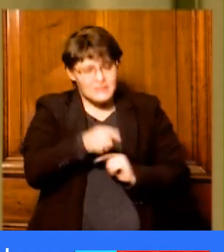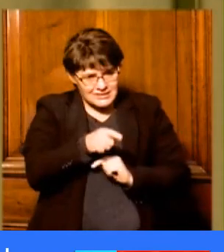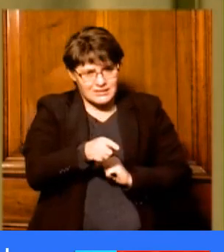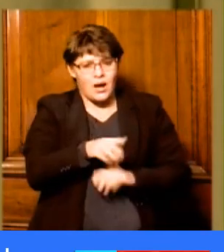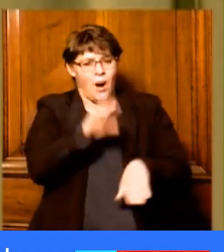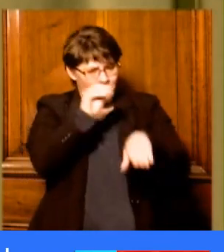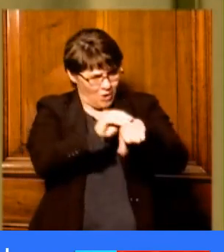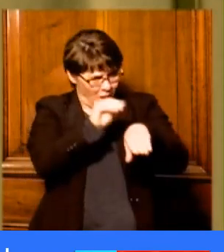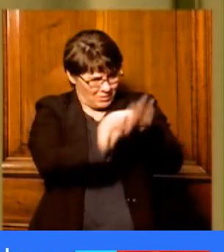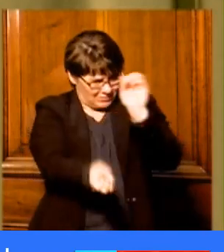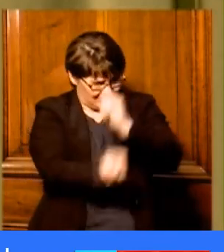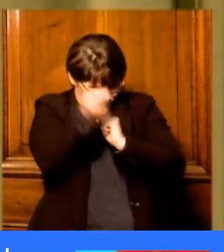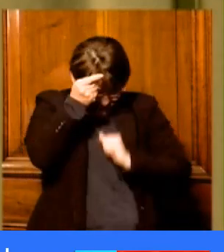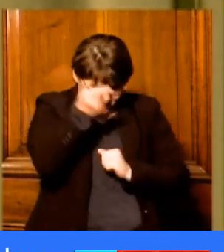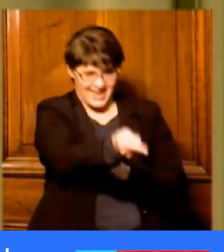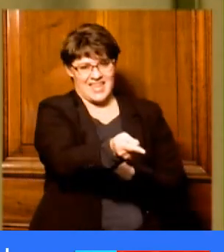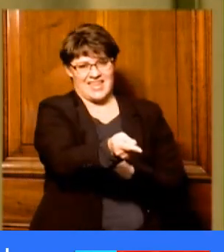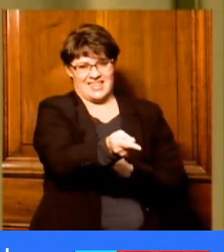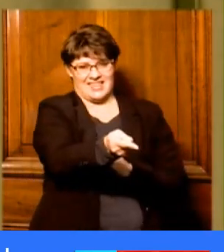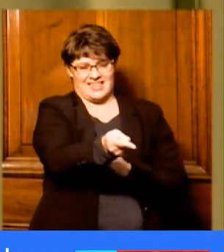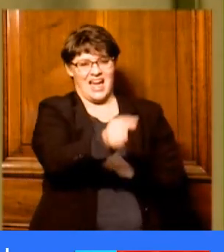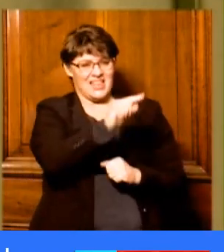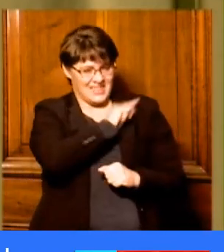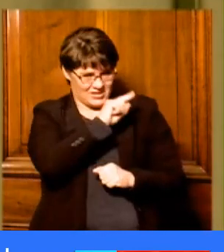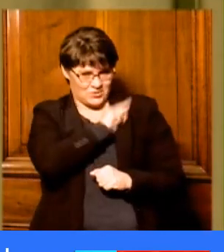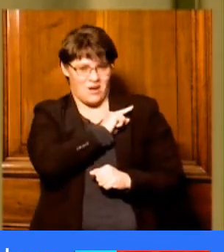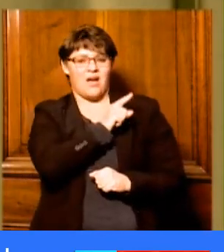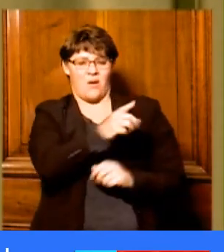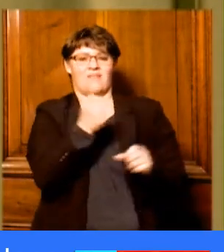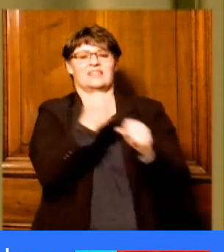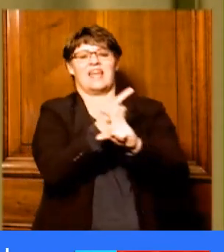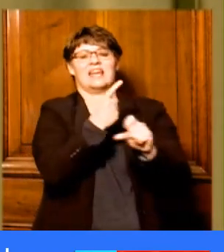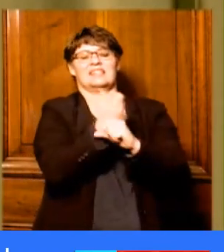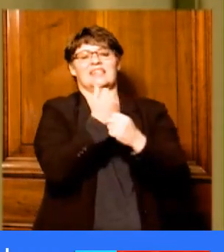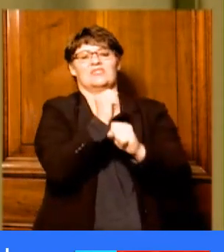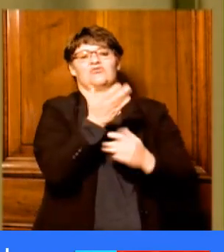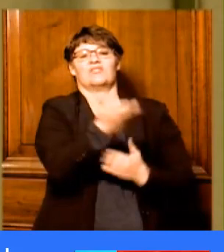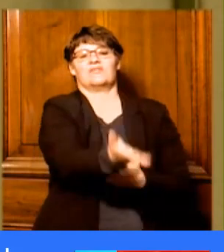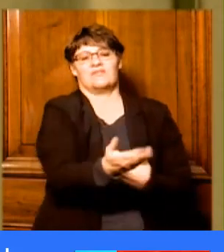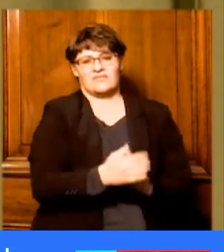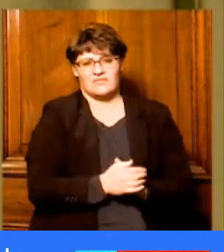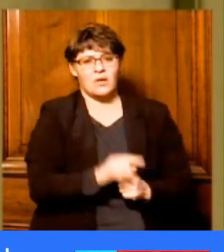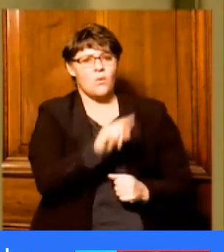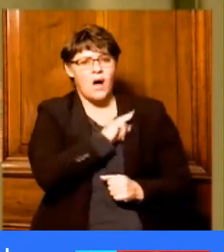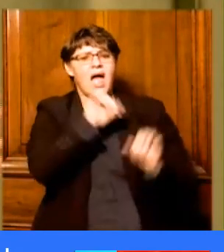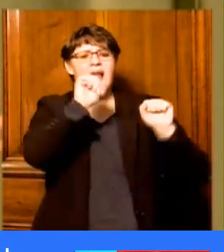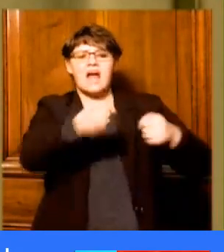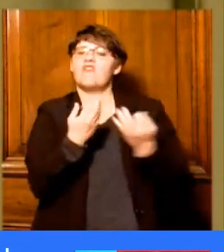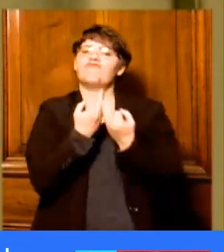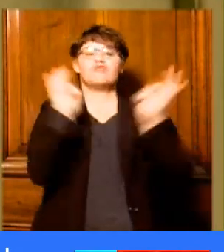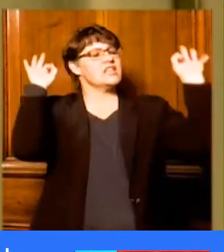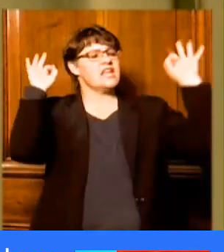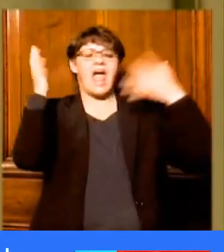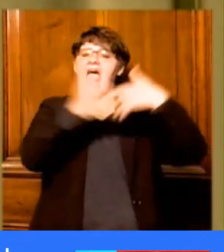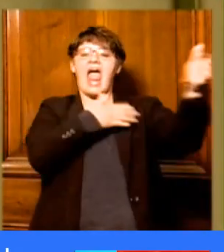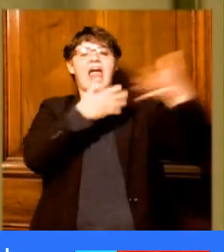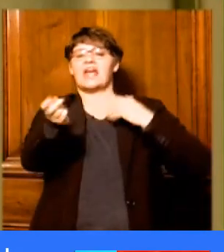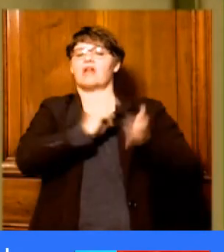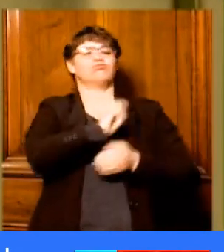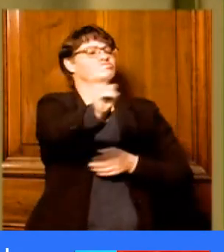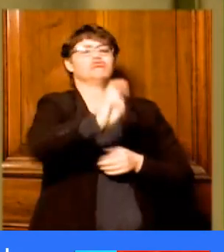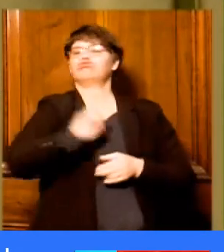the problems we now have in the taxi industry, because it allowed for a free-for-all, and you